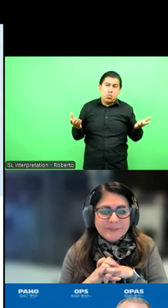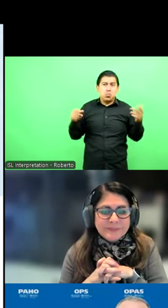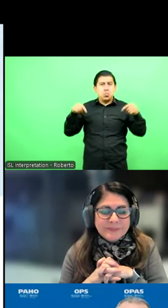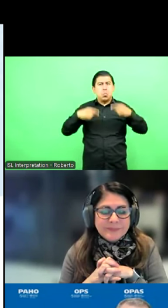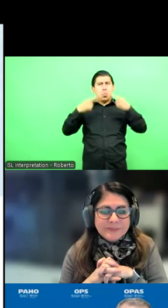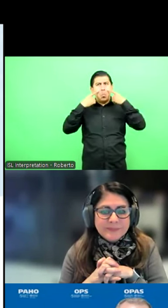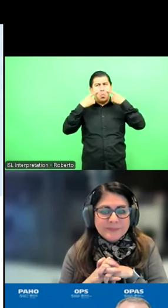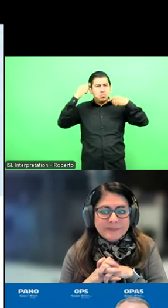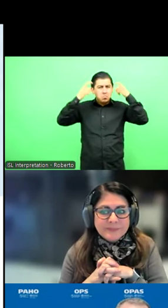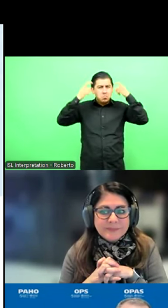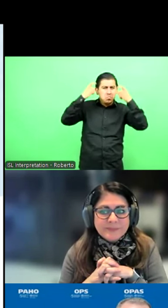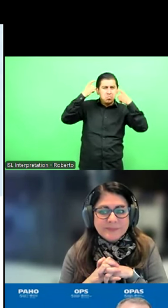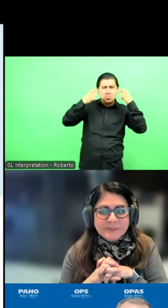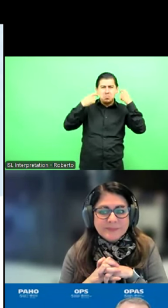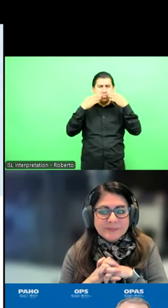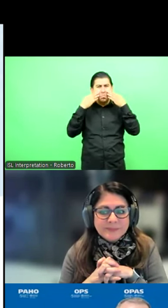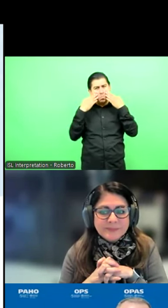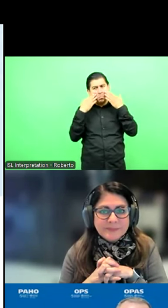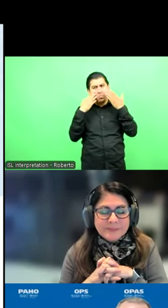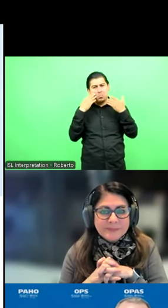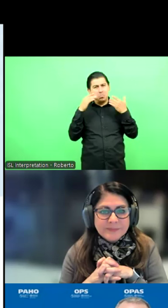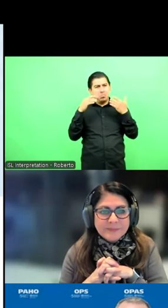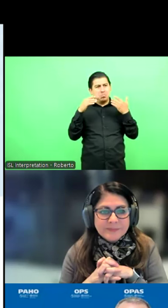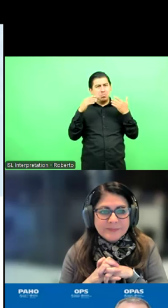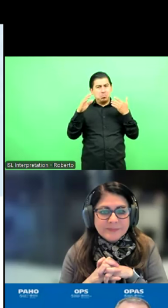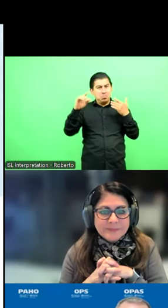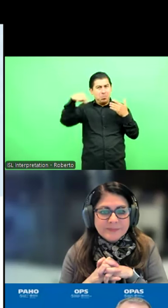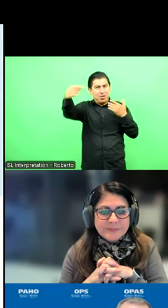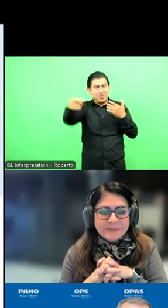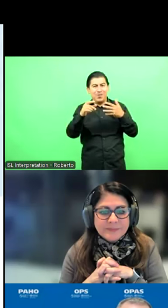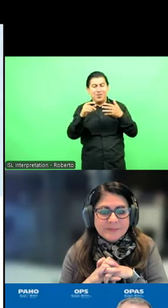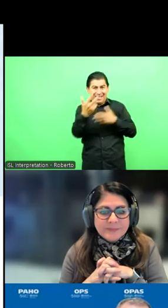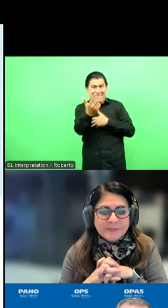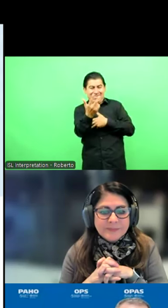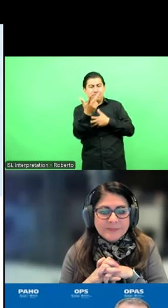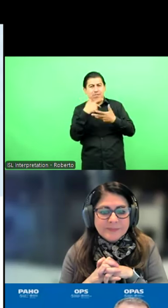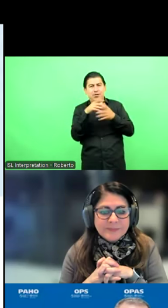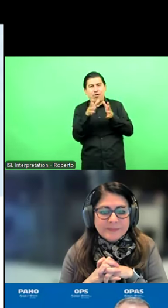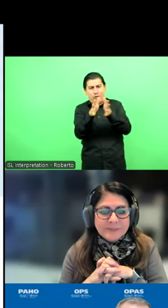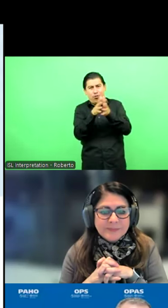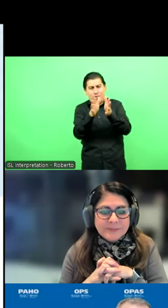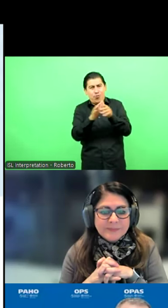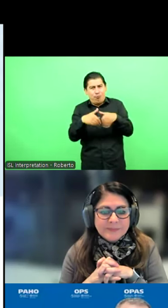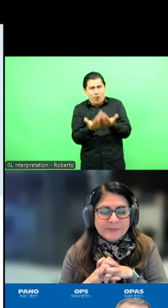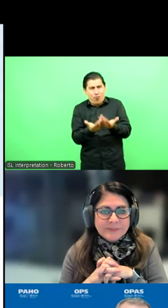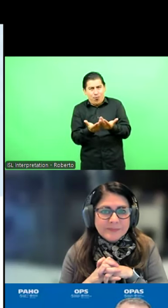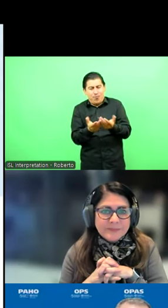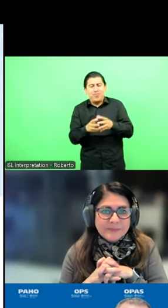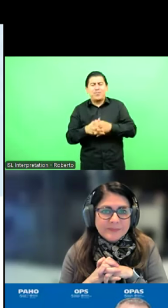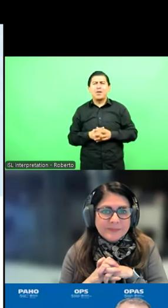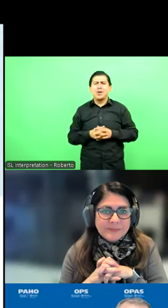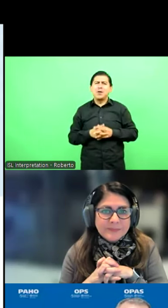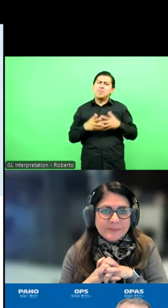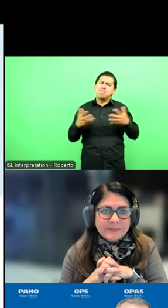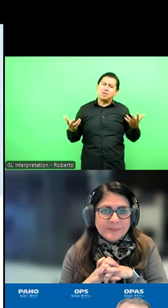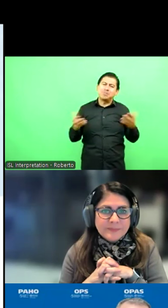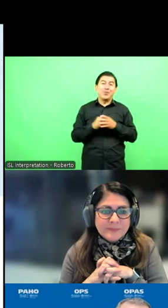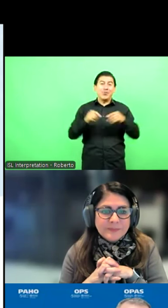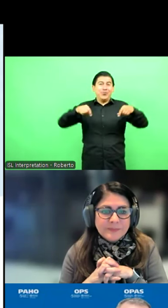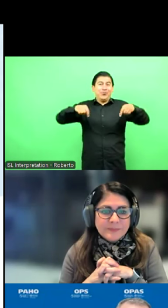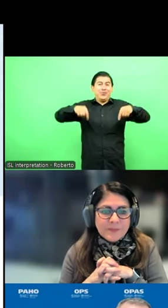proceed. But in the meantime, you can access all the materials and recordings in the link that you have on the